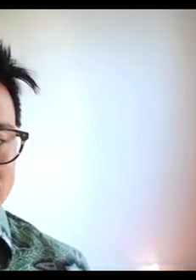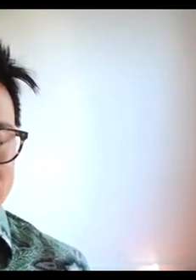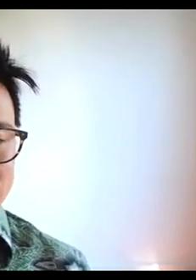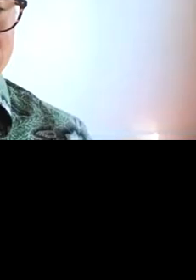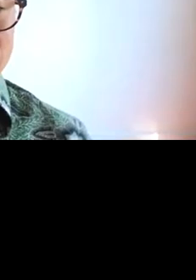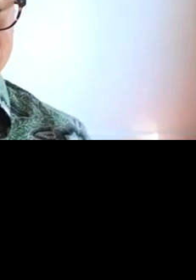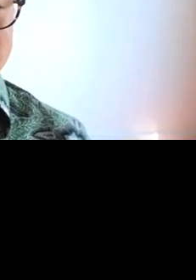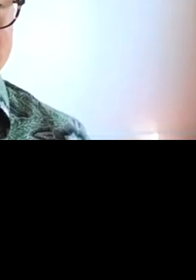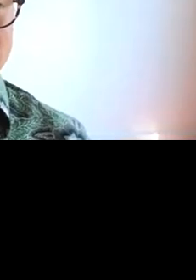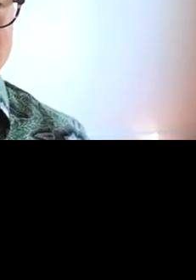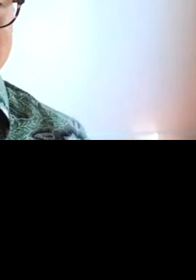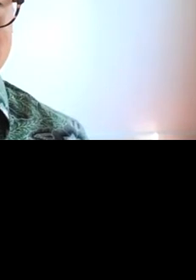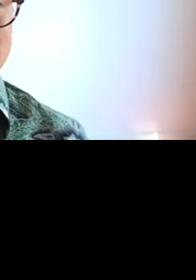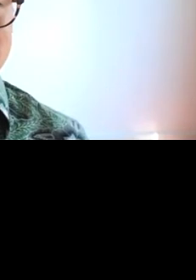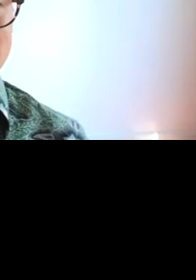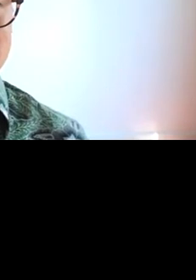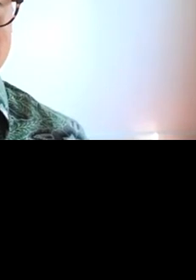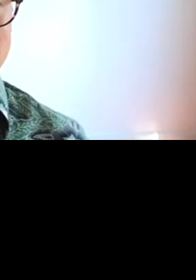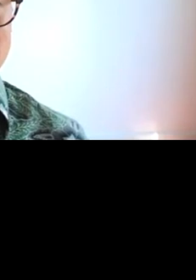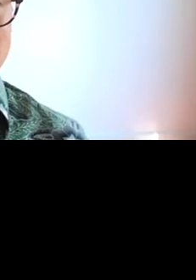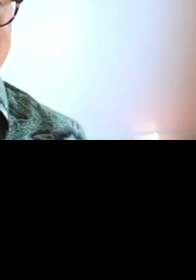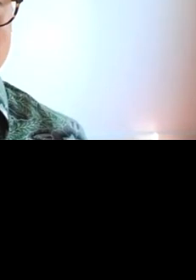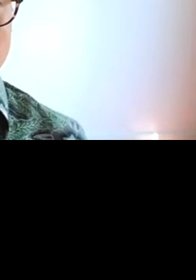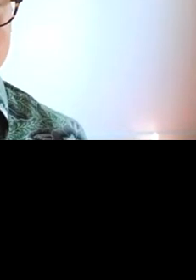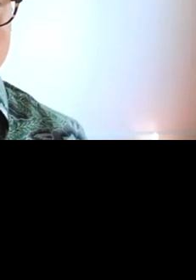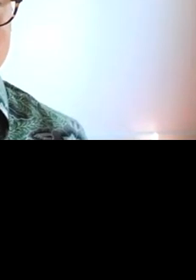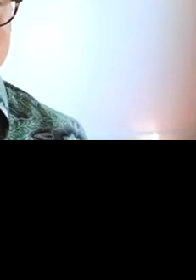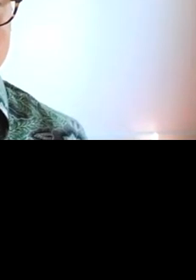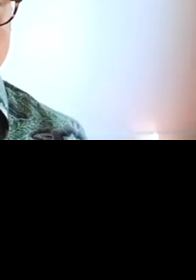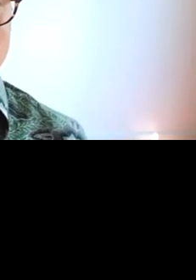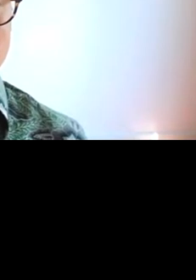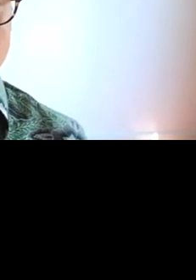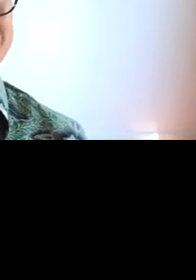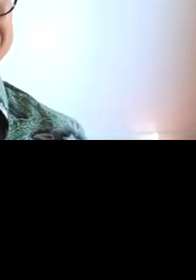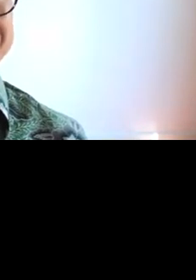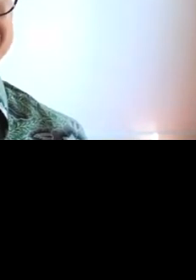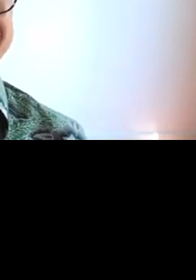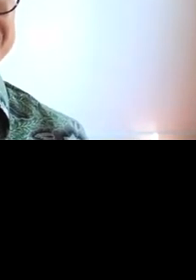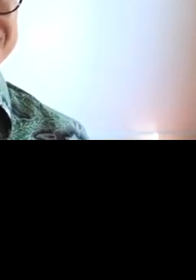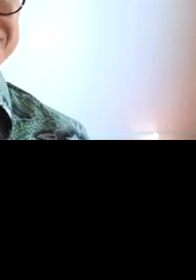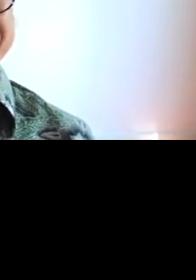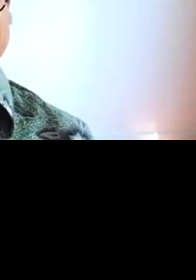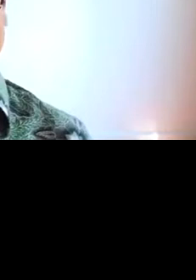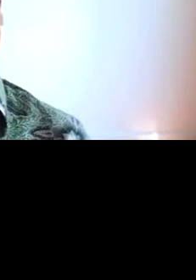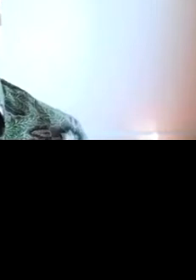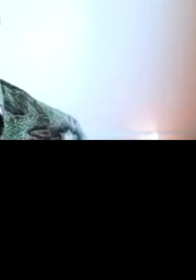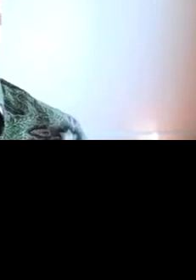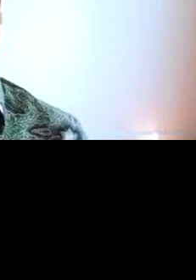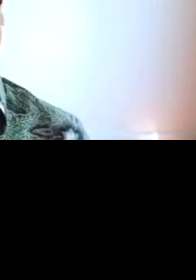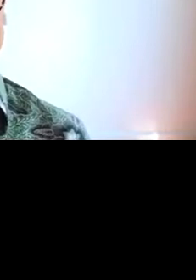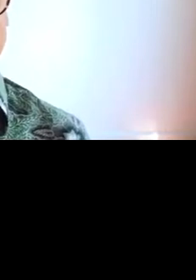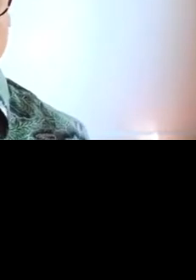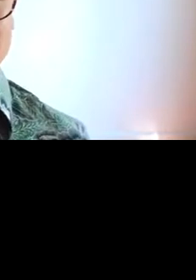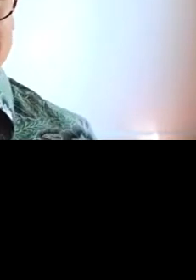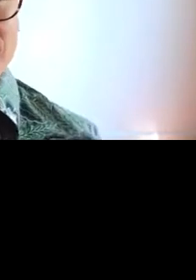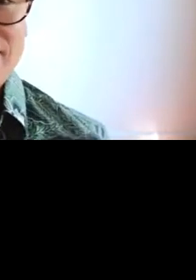where we are going to explore assessing risk for online platforms with Tiny Gigantic. Hello everyone, my name